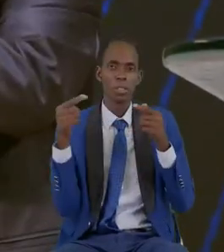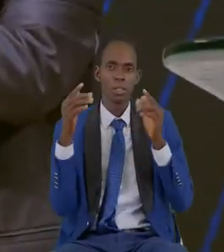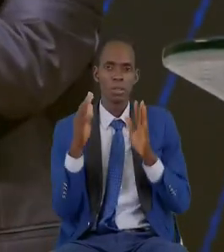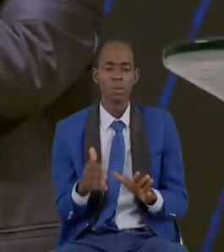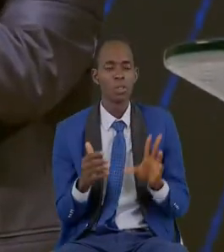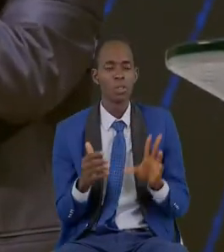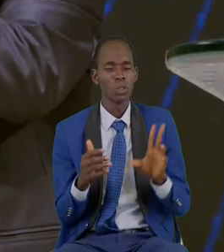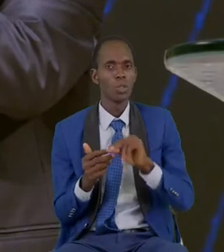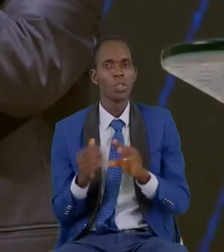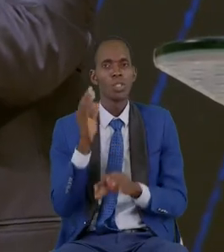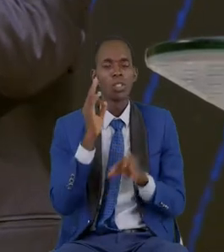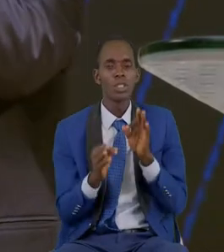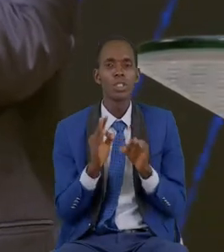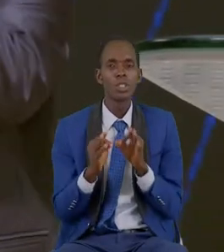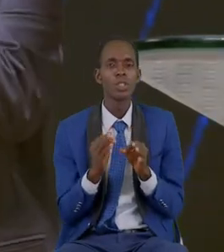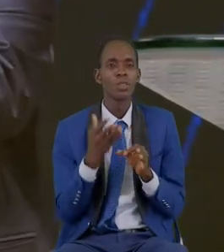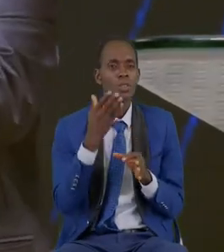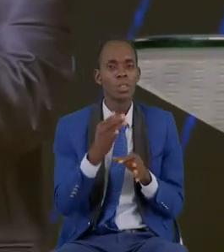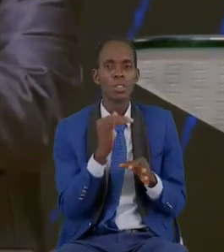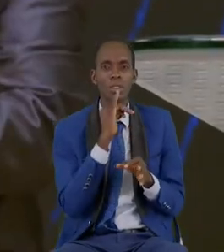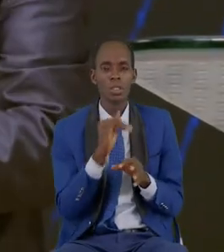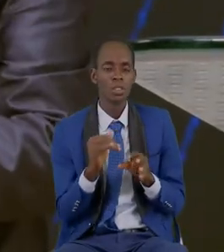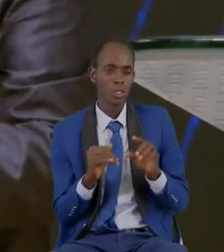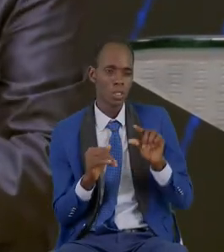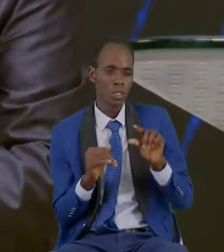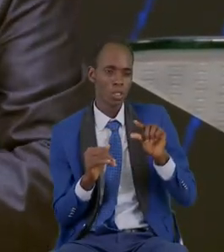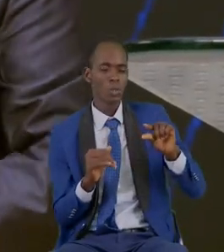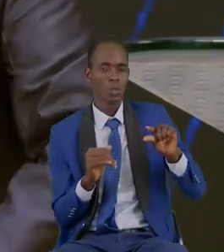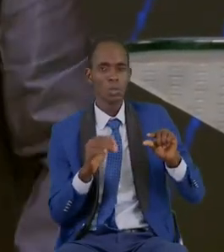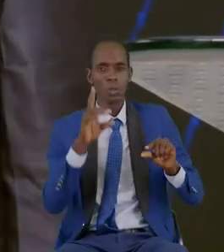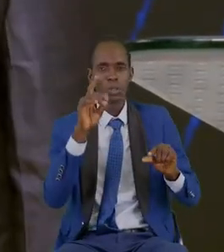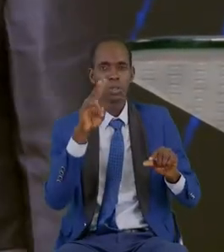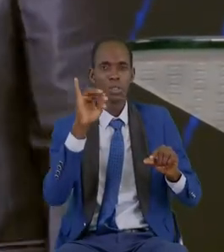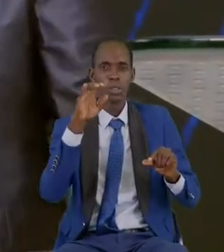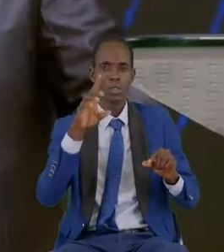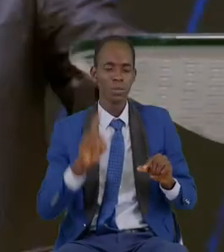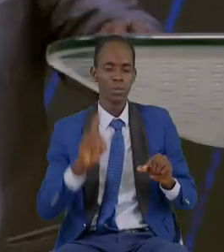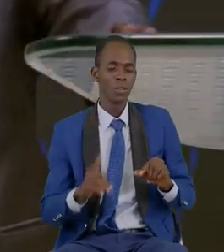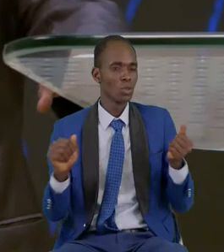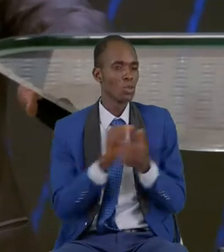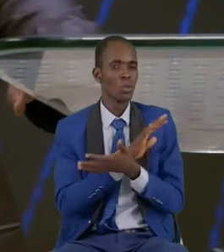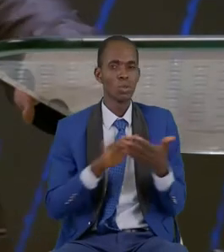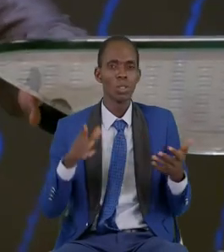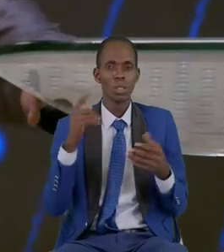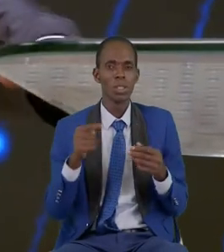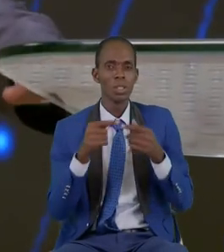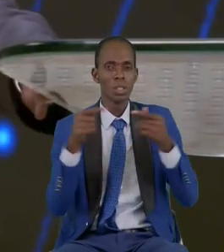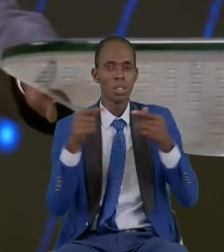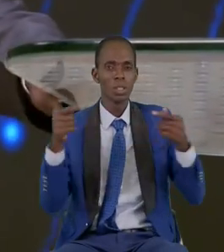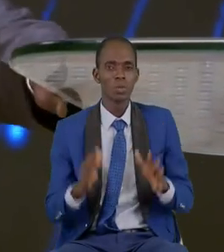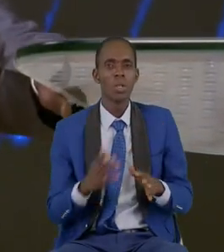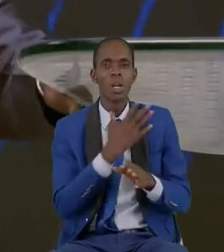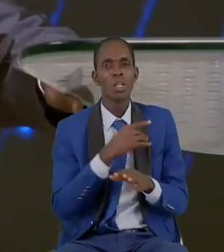there, a little boy, one David, destroyed the Philistines. And you are higher